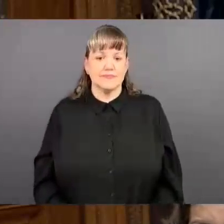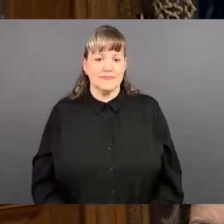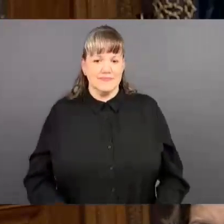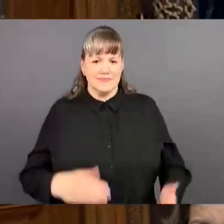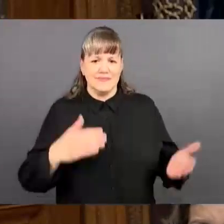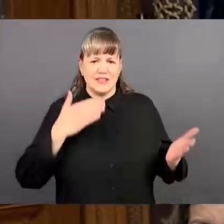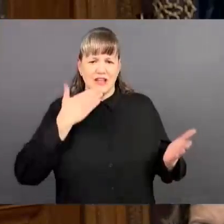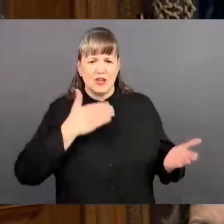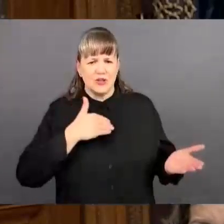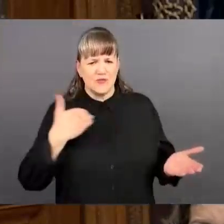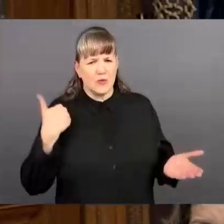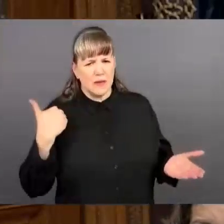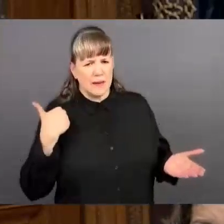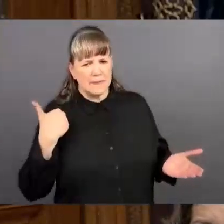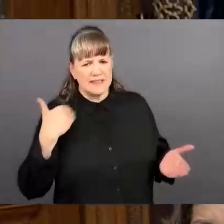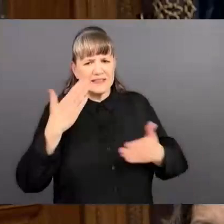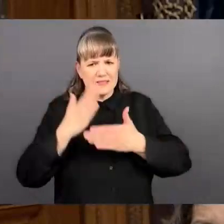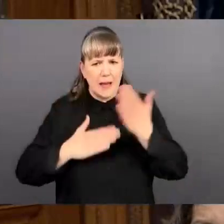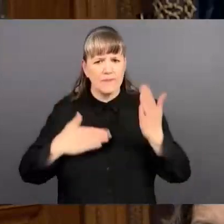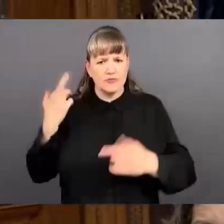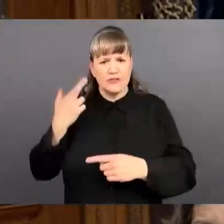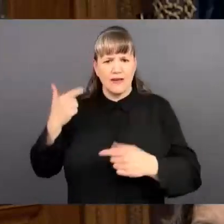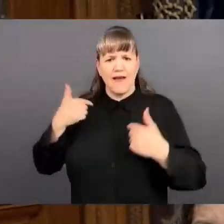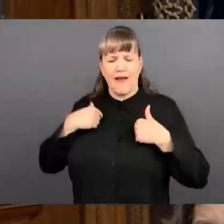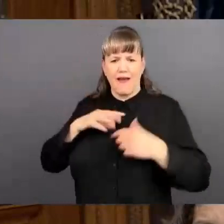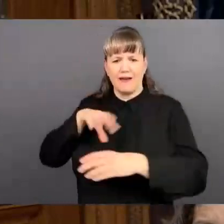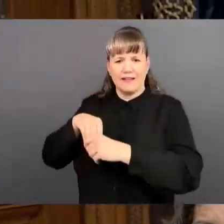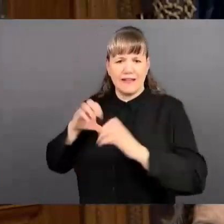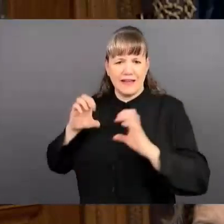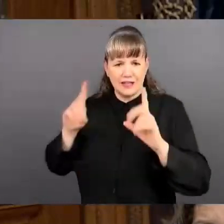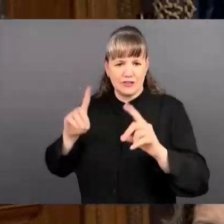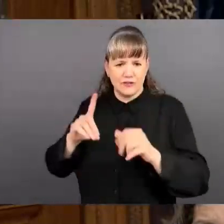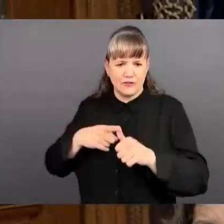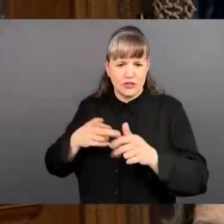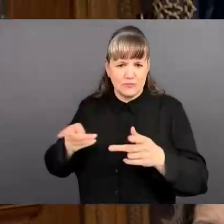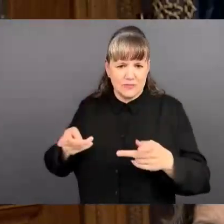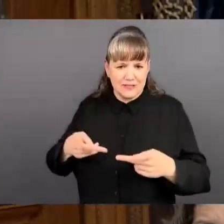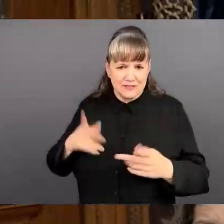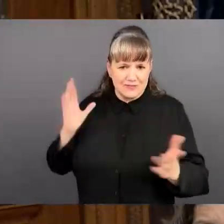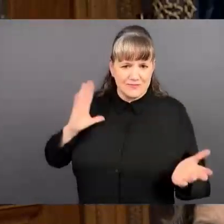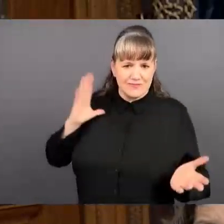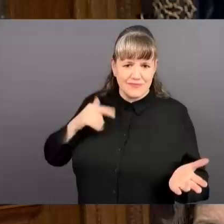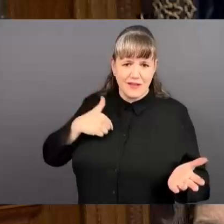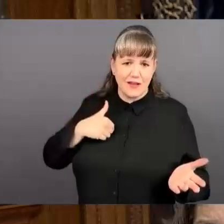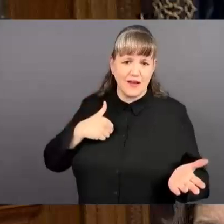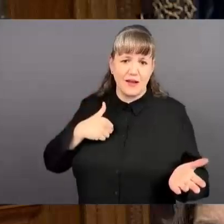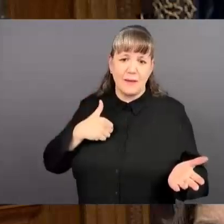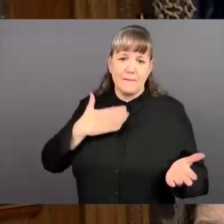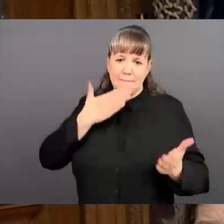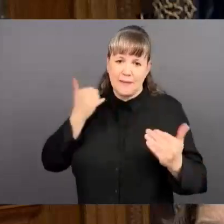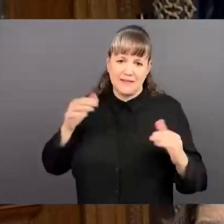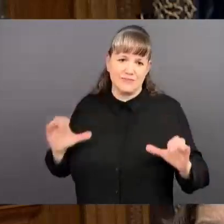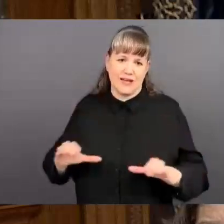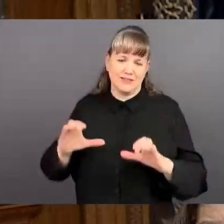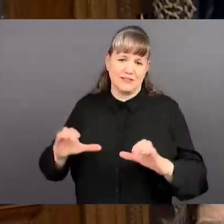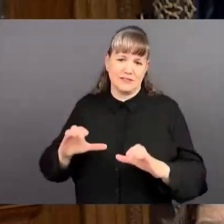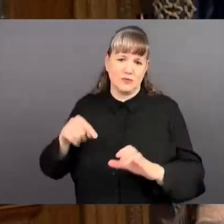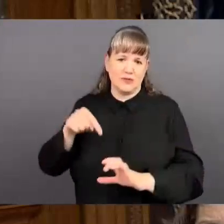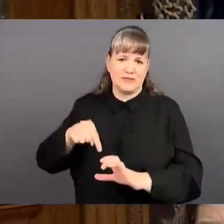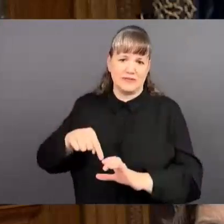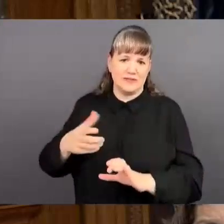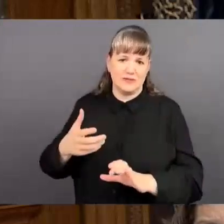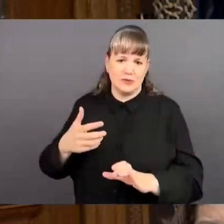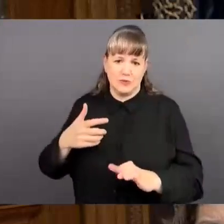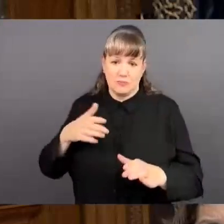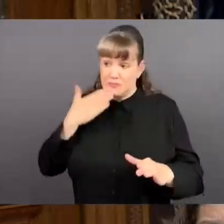I got into education in the first place. Best practices. Best practices we're not doing right now. So that's what I would